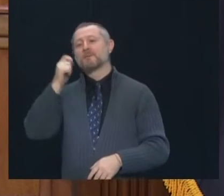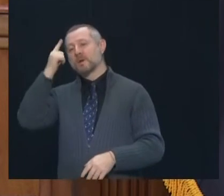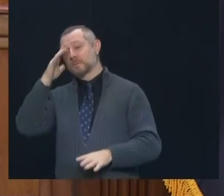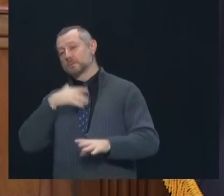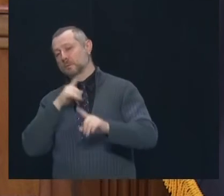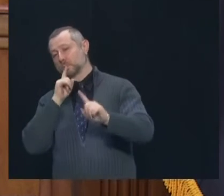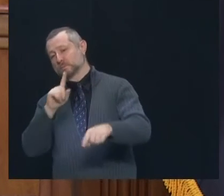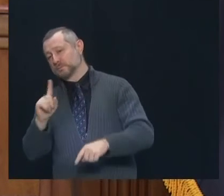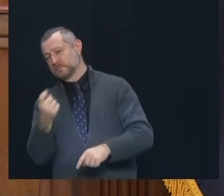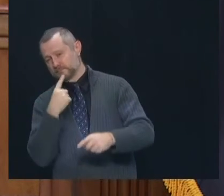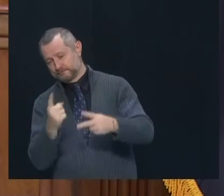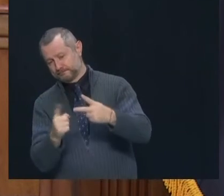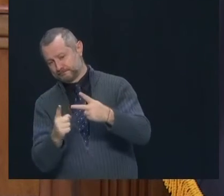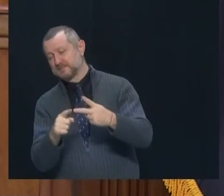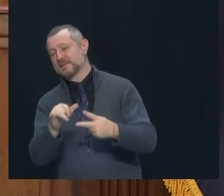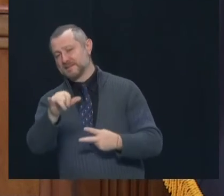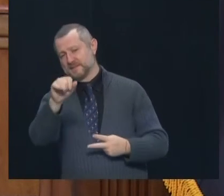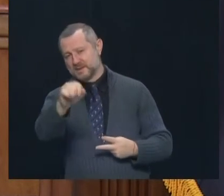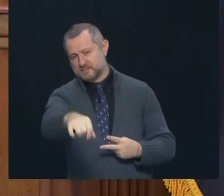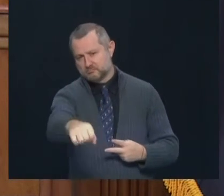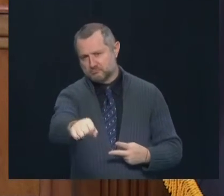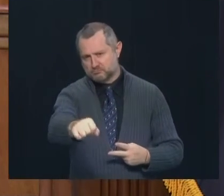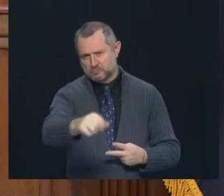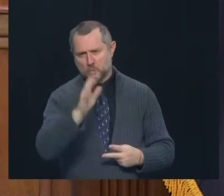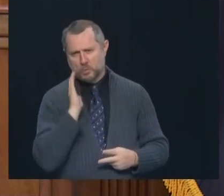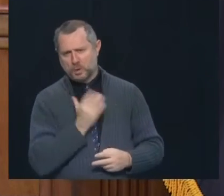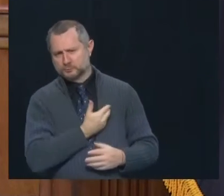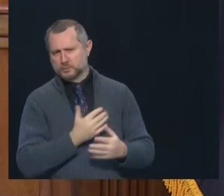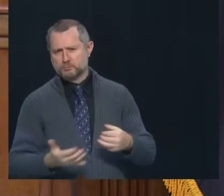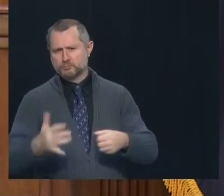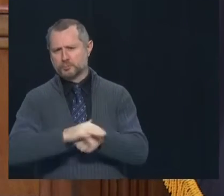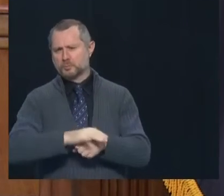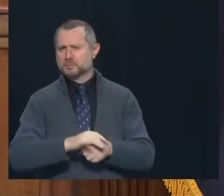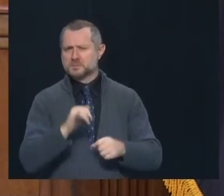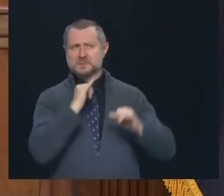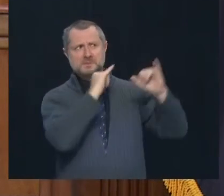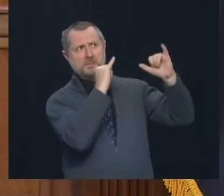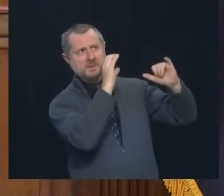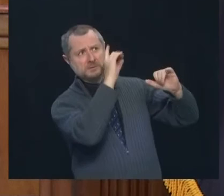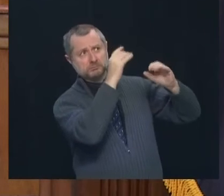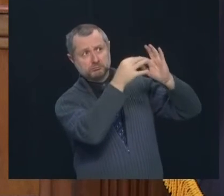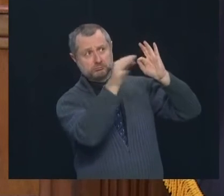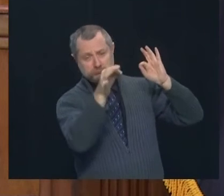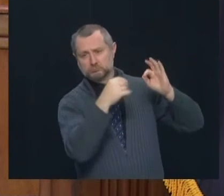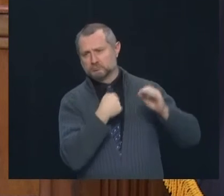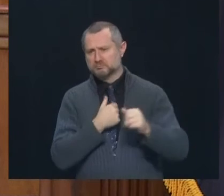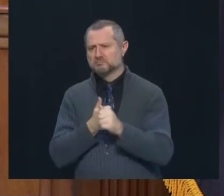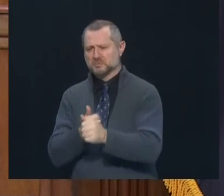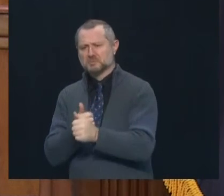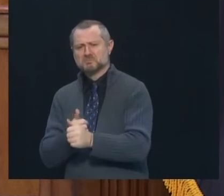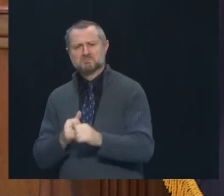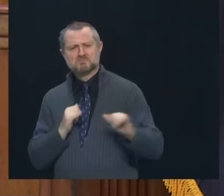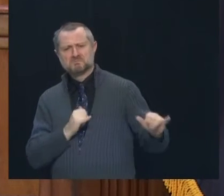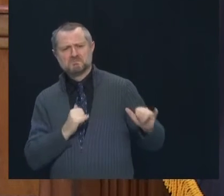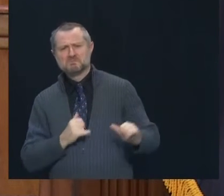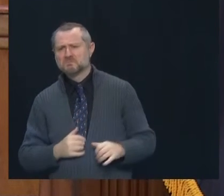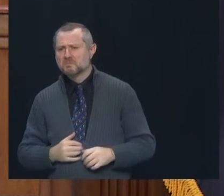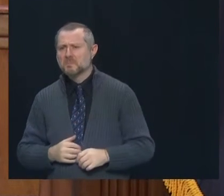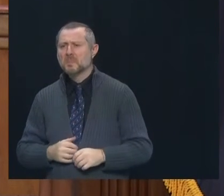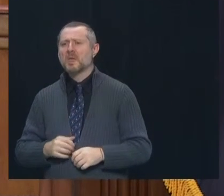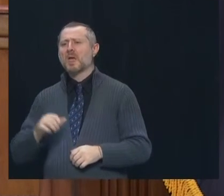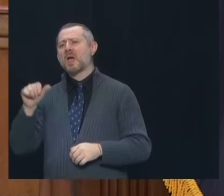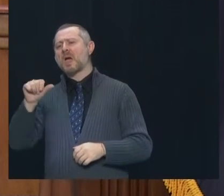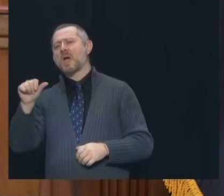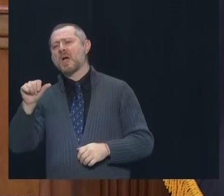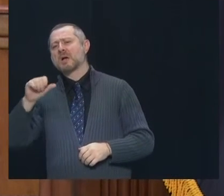yes. That those were the priorities we established in the plan. CDC had this ASIP panel, whatever they